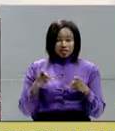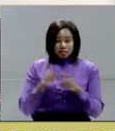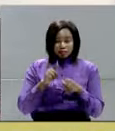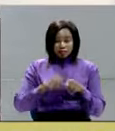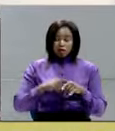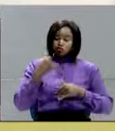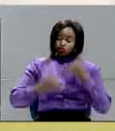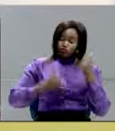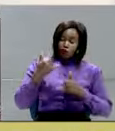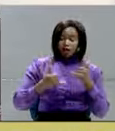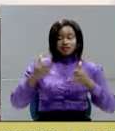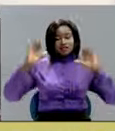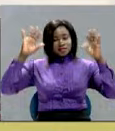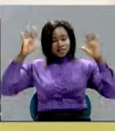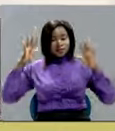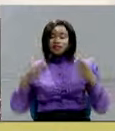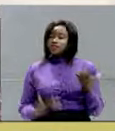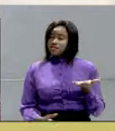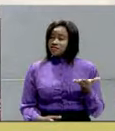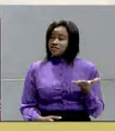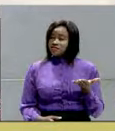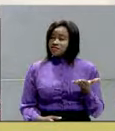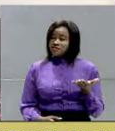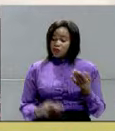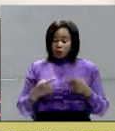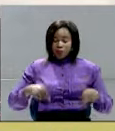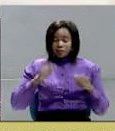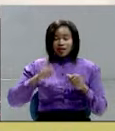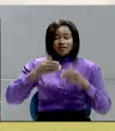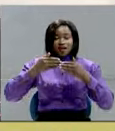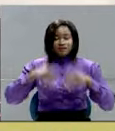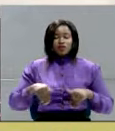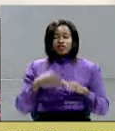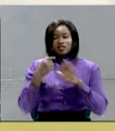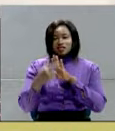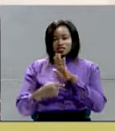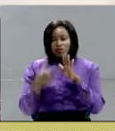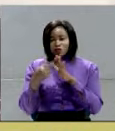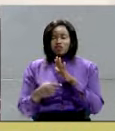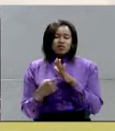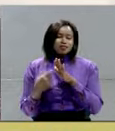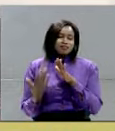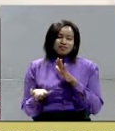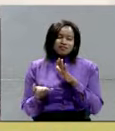celebrations. Let us avoid situations that put us